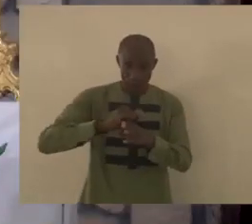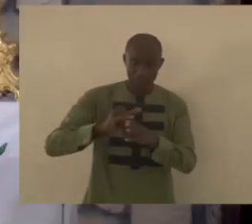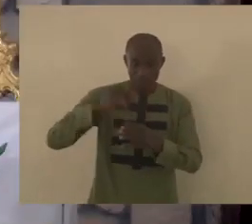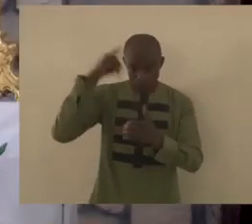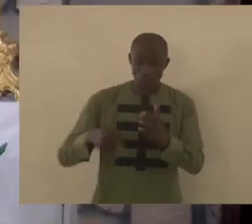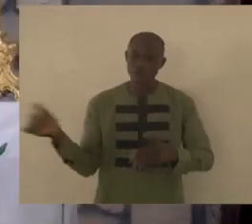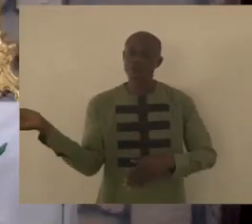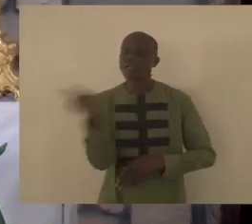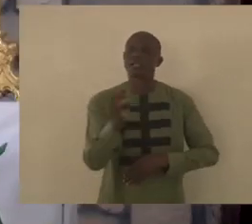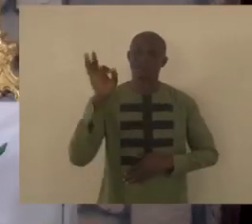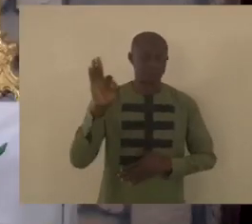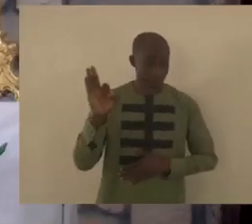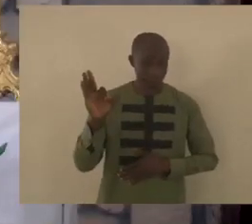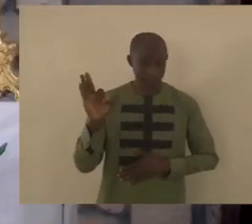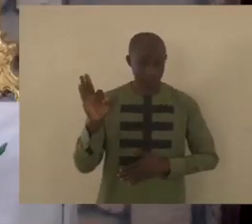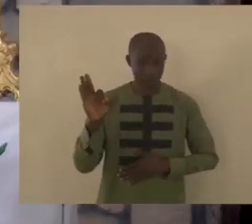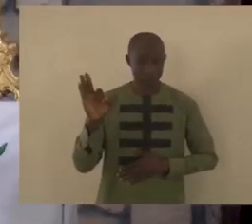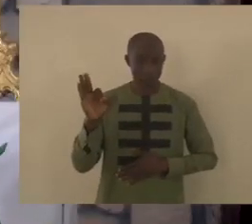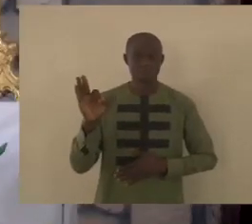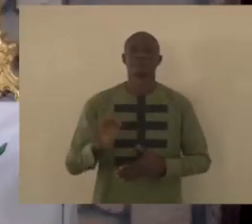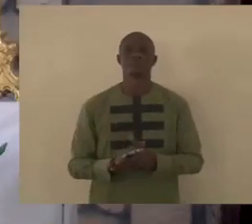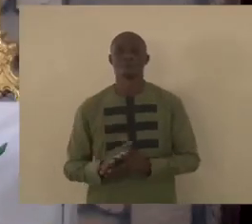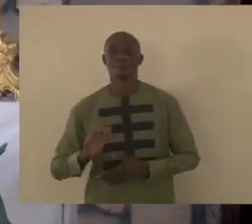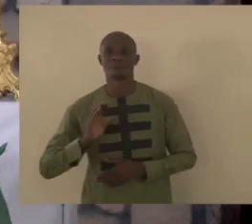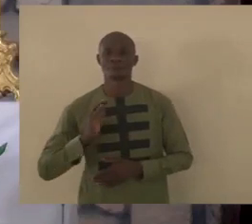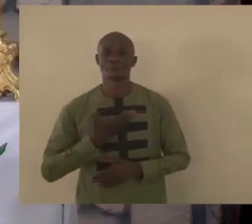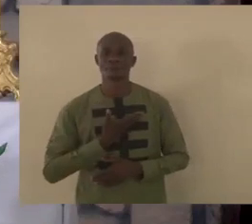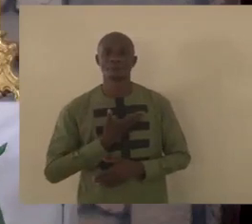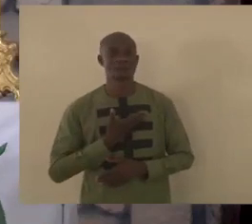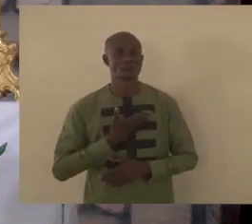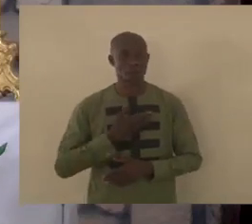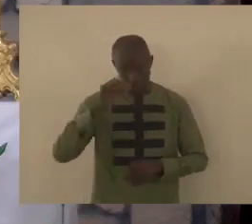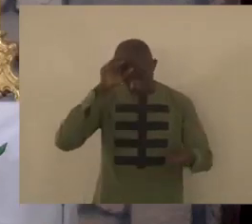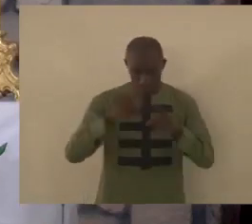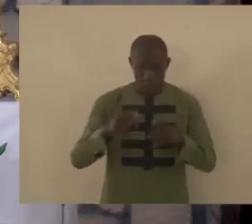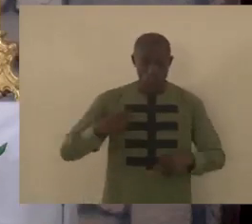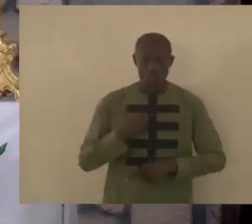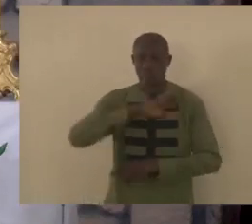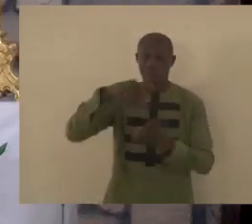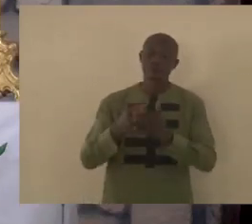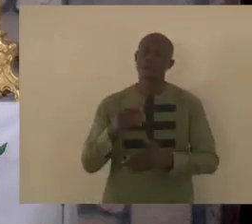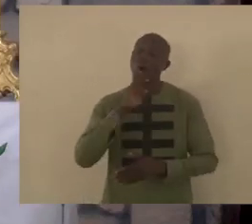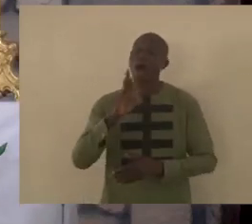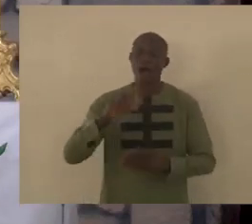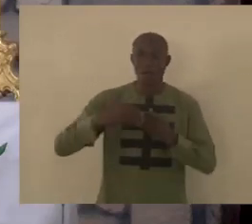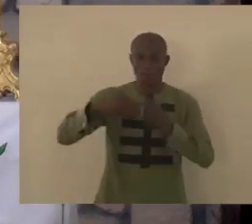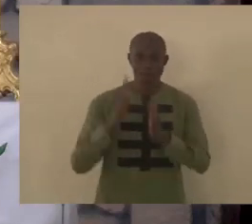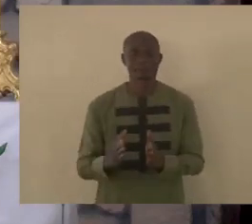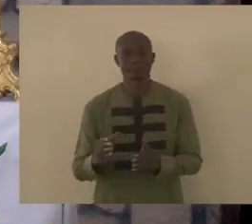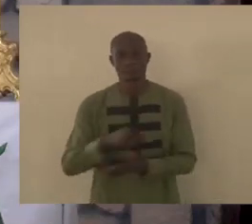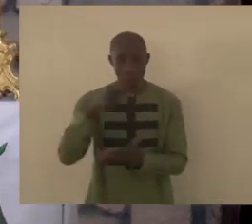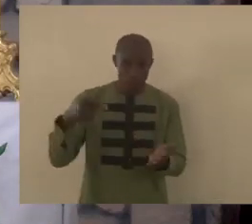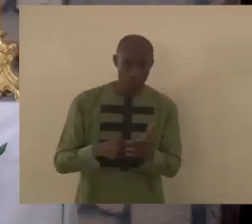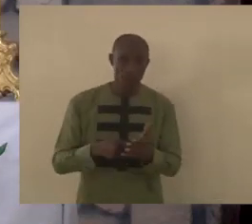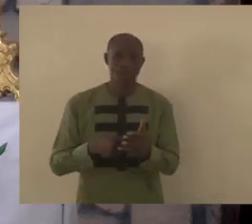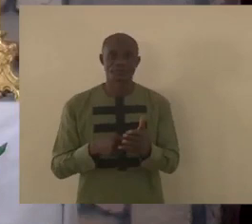Now, practice what they preach. Our brother at the beginning told us that we all are leaders.